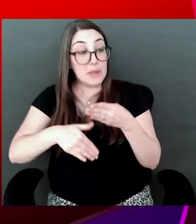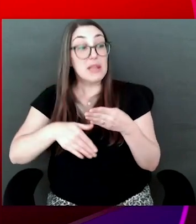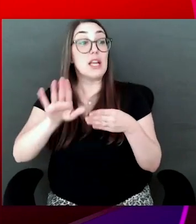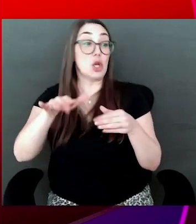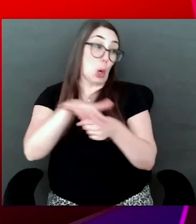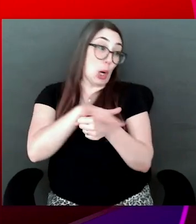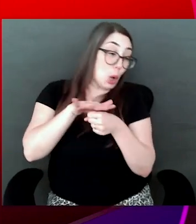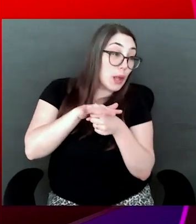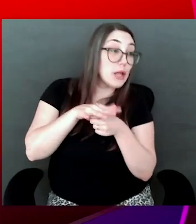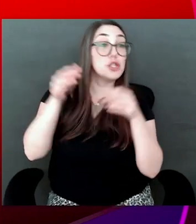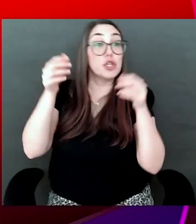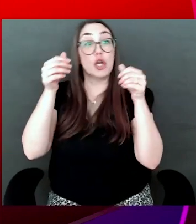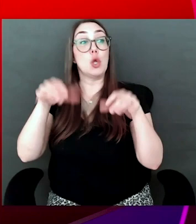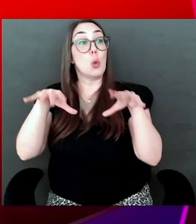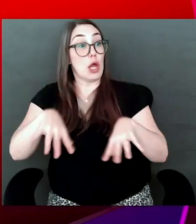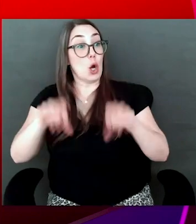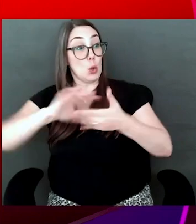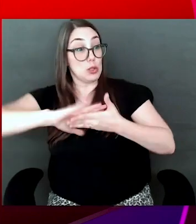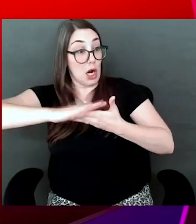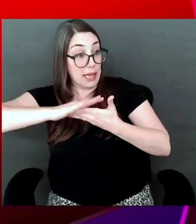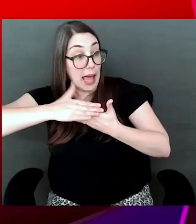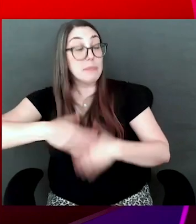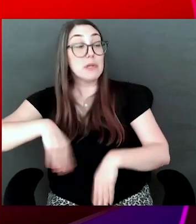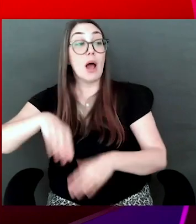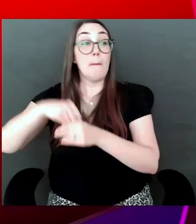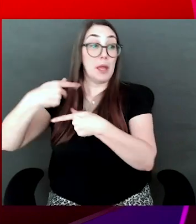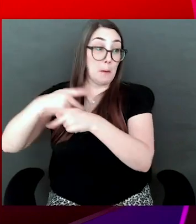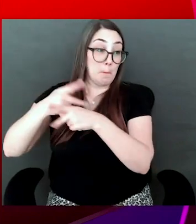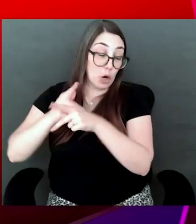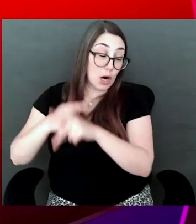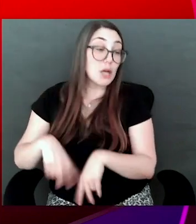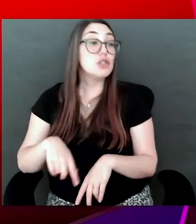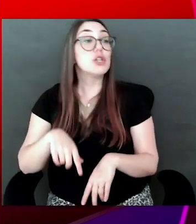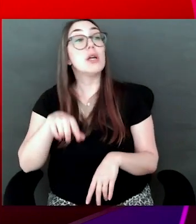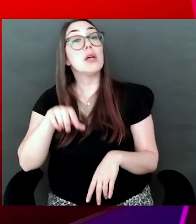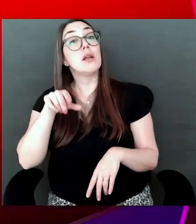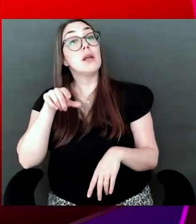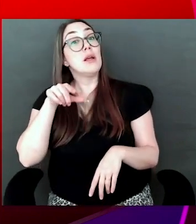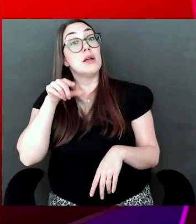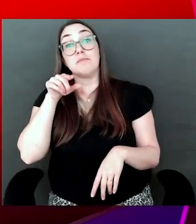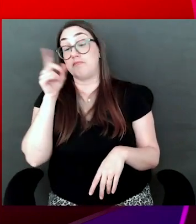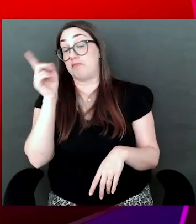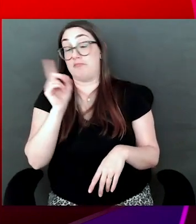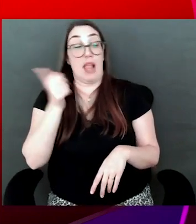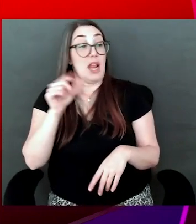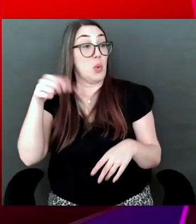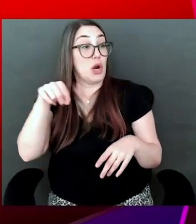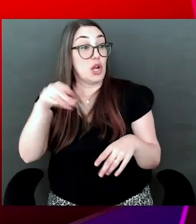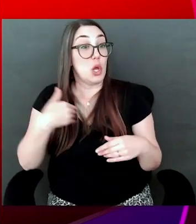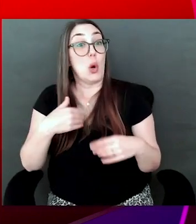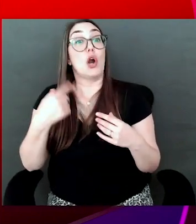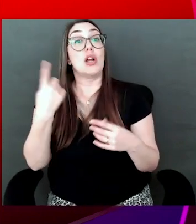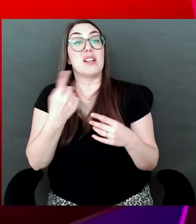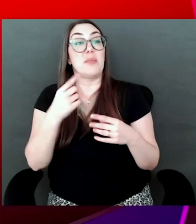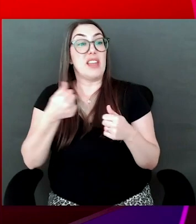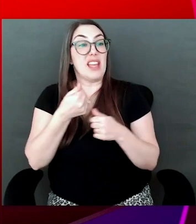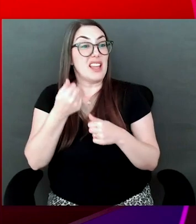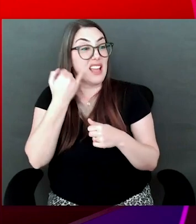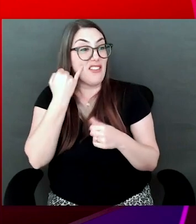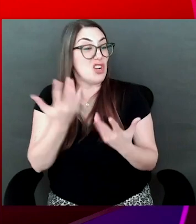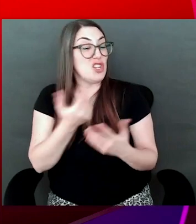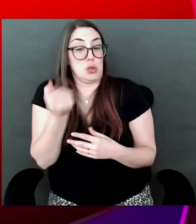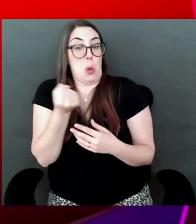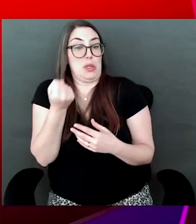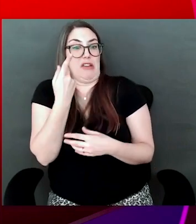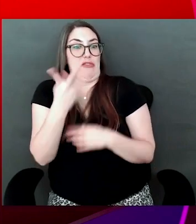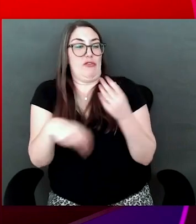process on your laptop. You can host it in production in your sort of existing infrastructure if you have a lease that's ending in a few years. So you just want to be close to